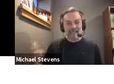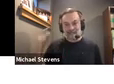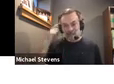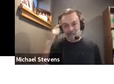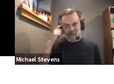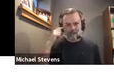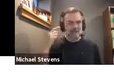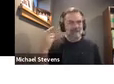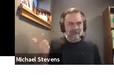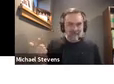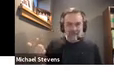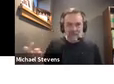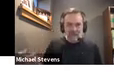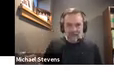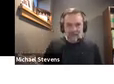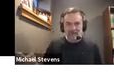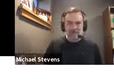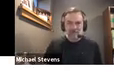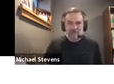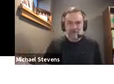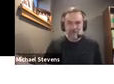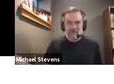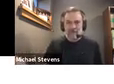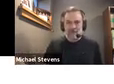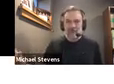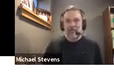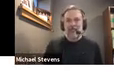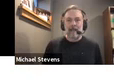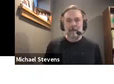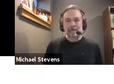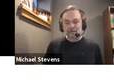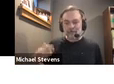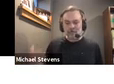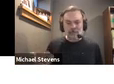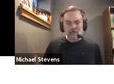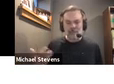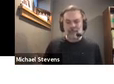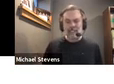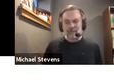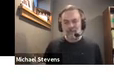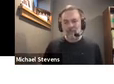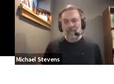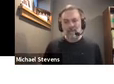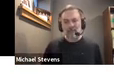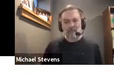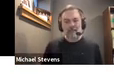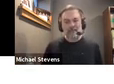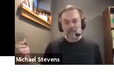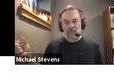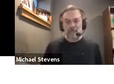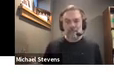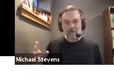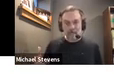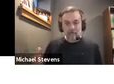waiting to the end when we're like, what did I say back then? Oh my goodness. I don't even remember. Um, so we'll try to keep it more natural there.